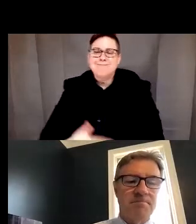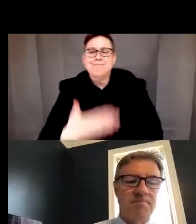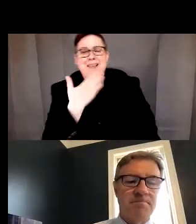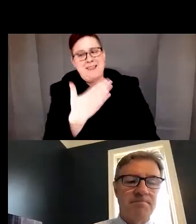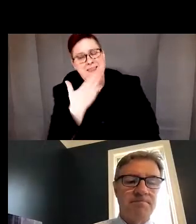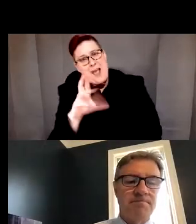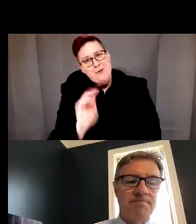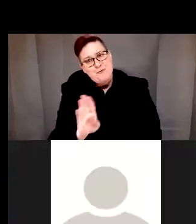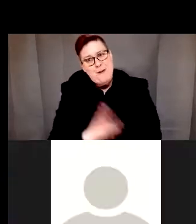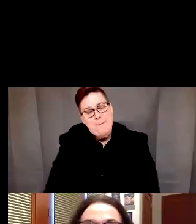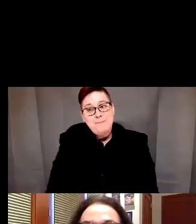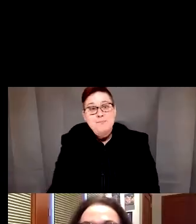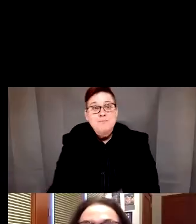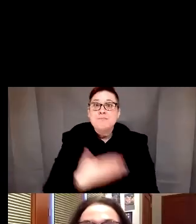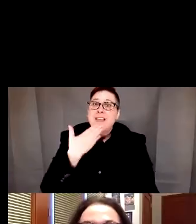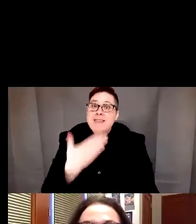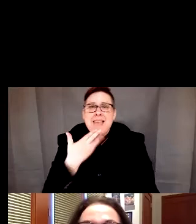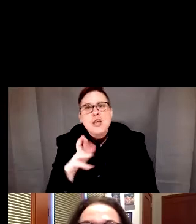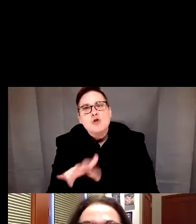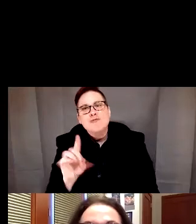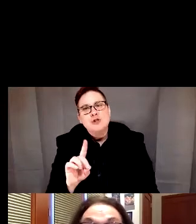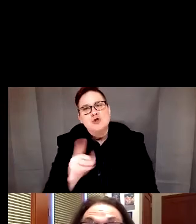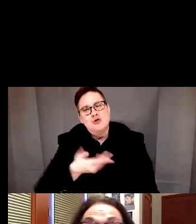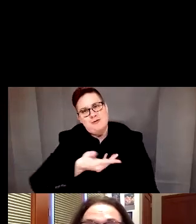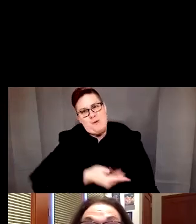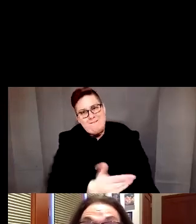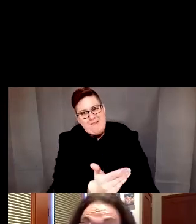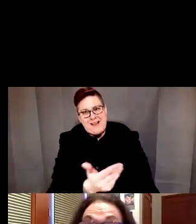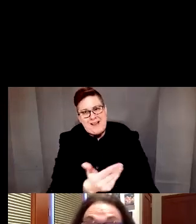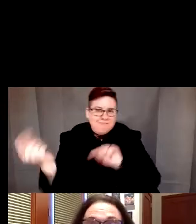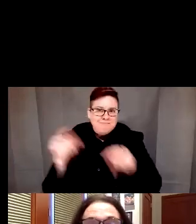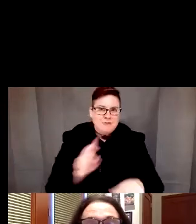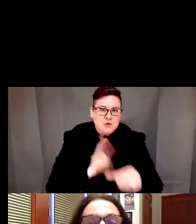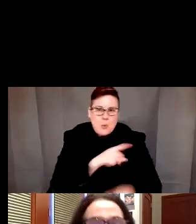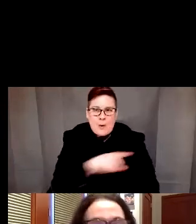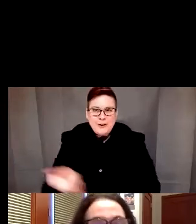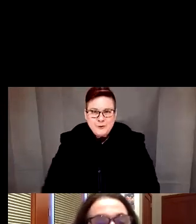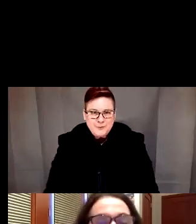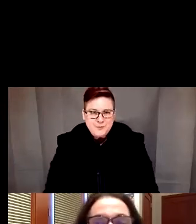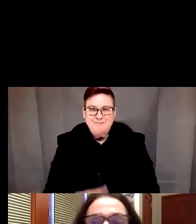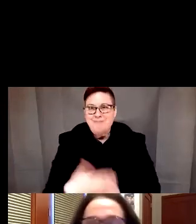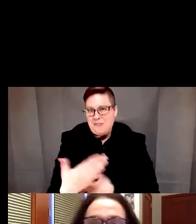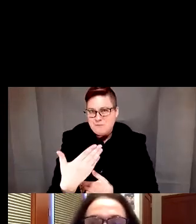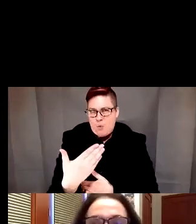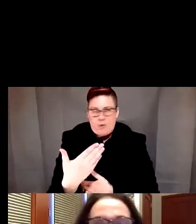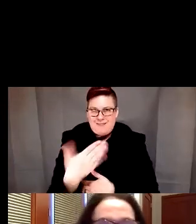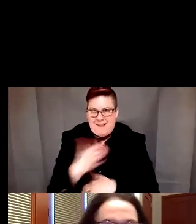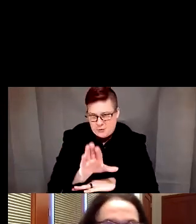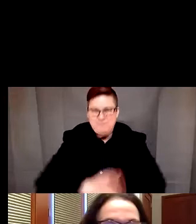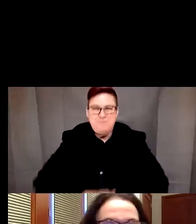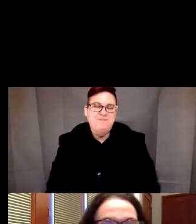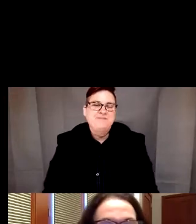Rob, and thank you, Richard, for inviting me to join you this morning or this